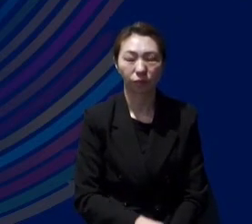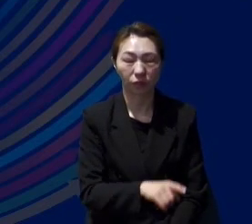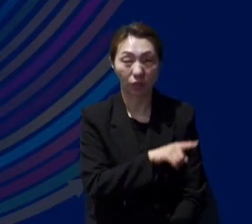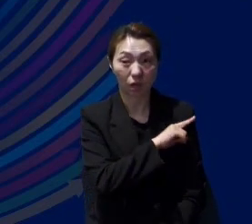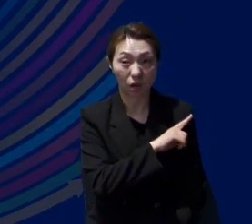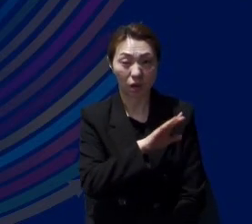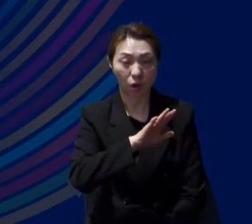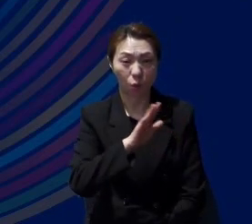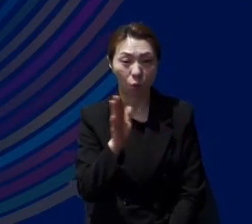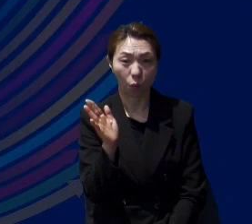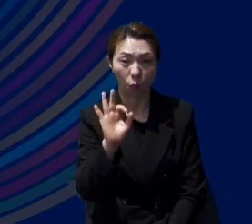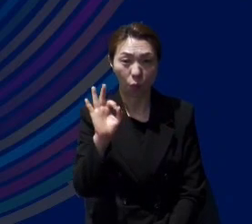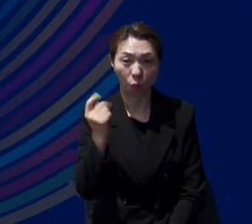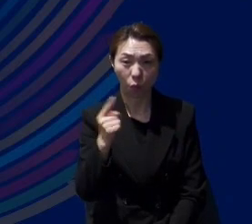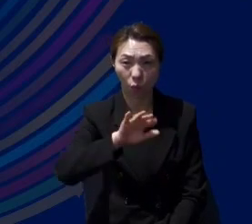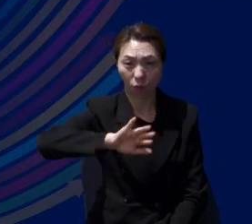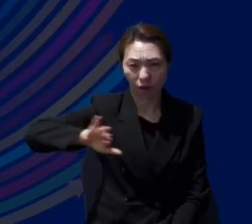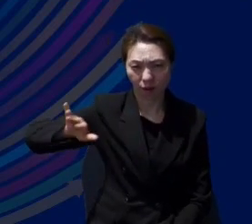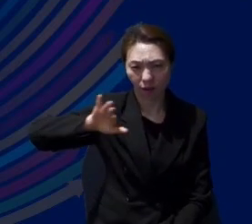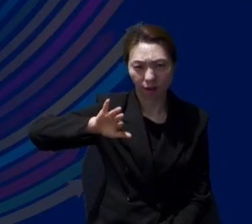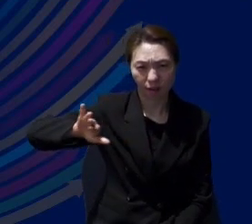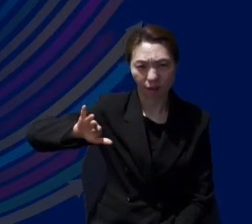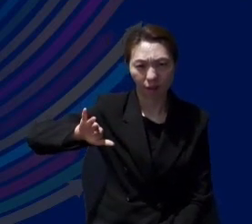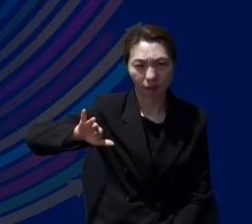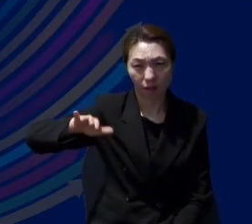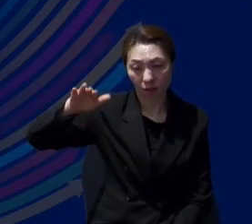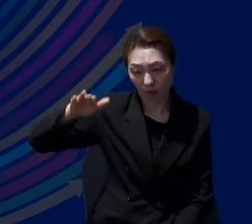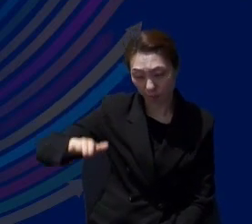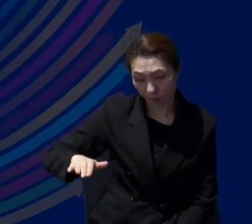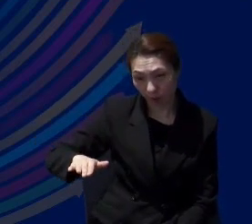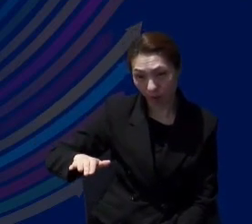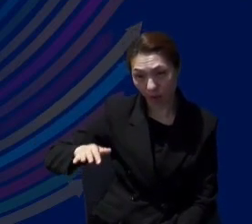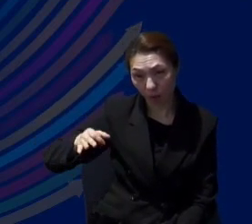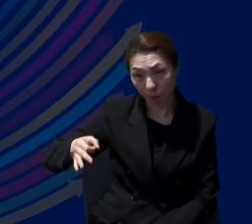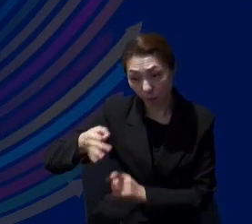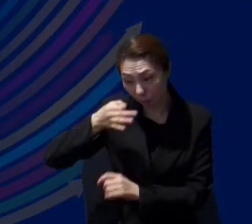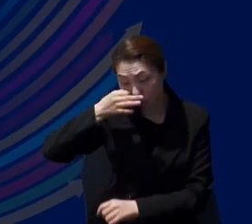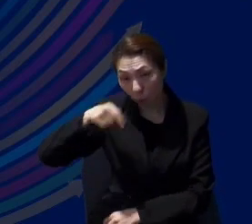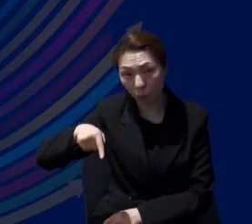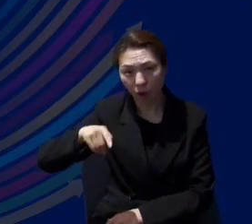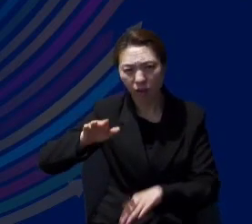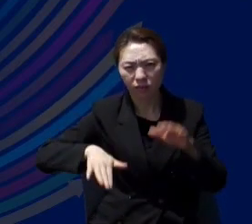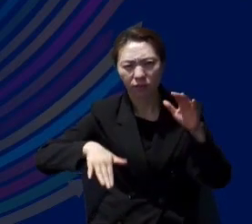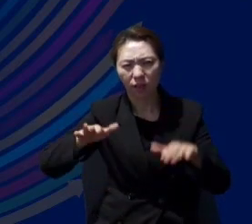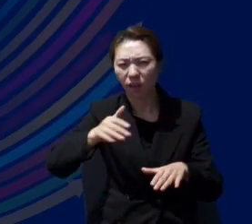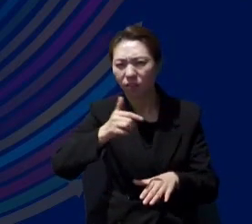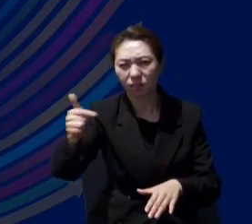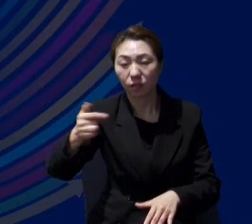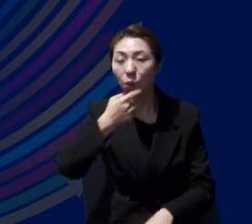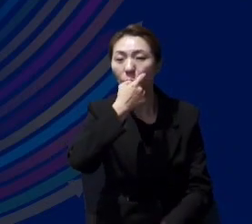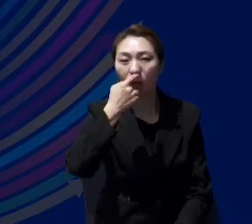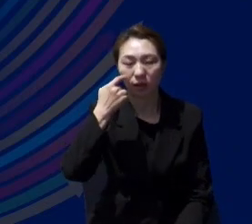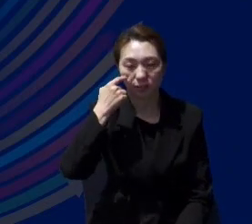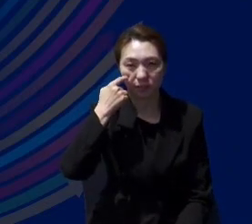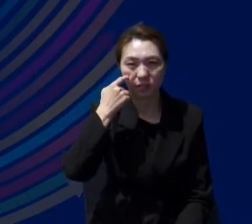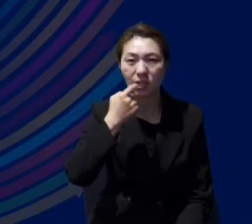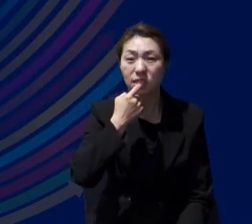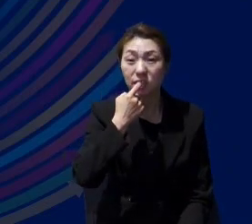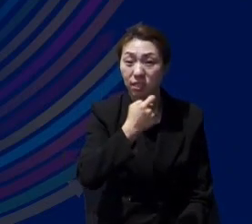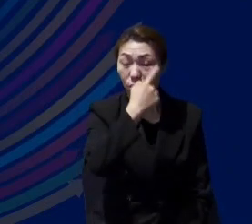life expectancy, depending on where you're sitting. And that's also true within just the white population or within just the Latino population and so